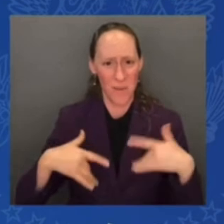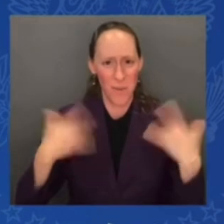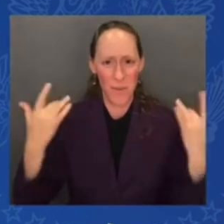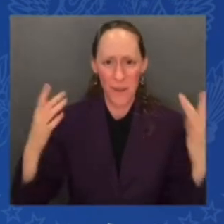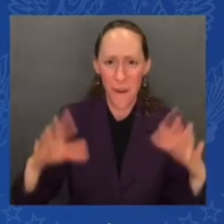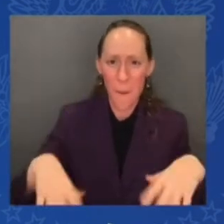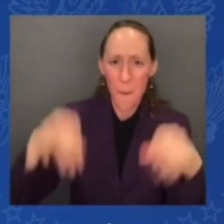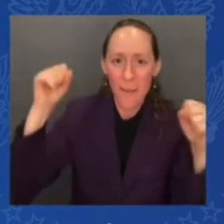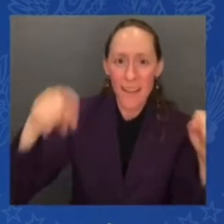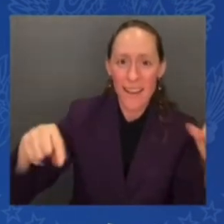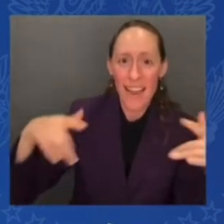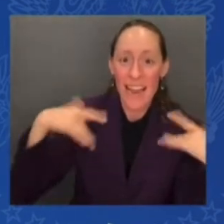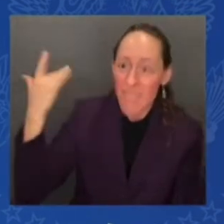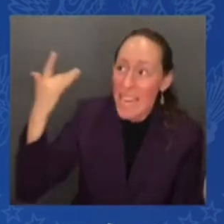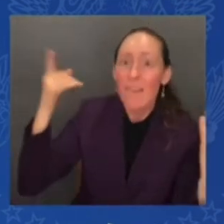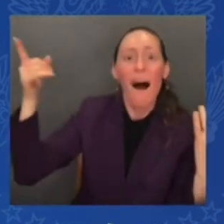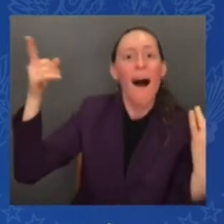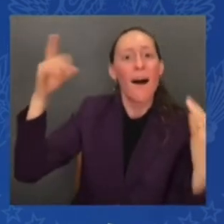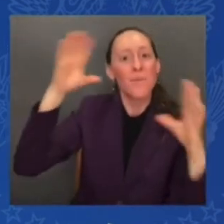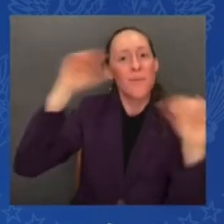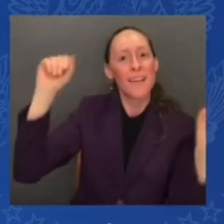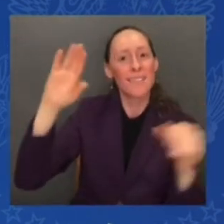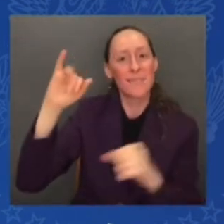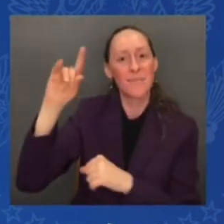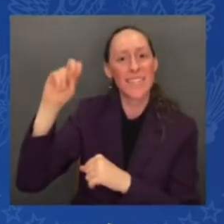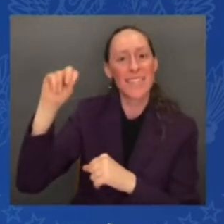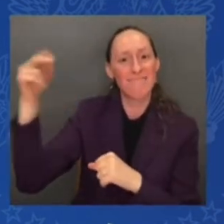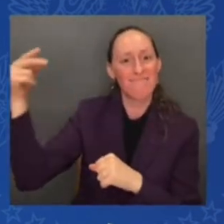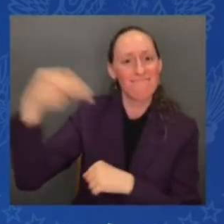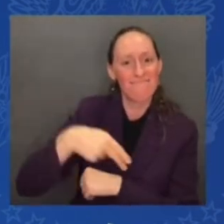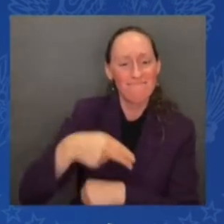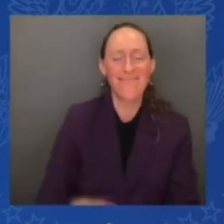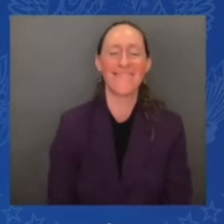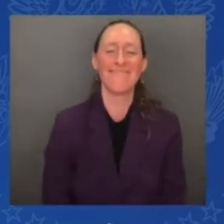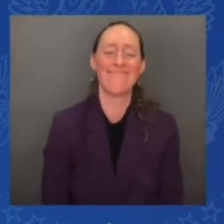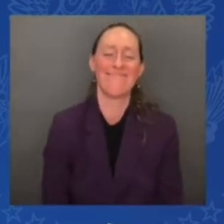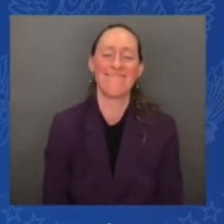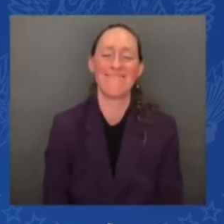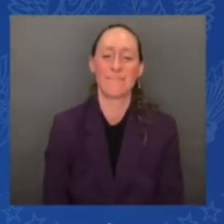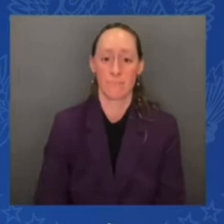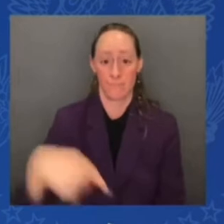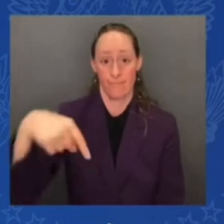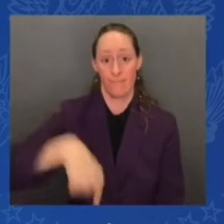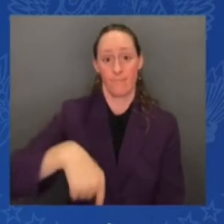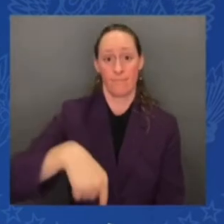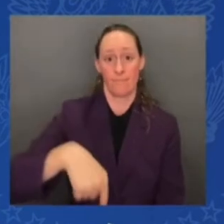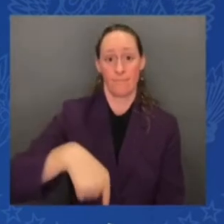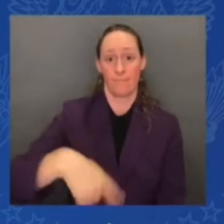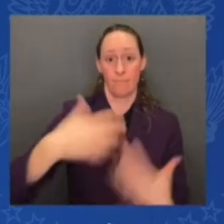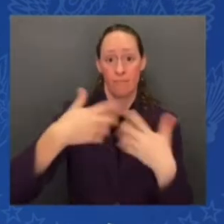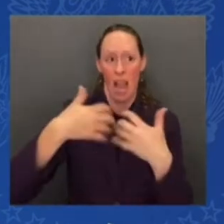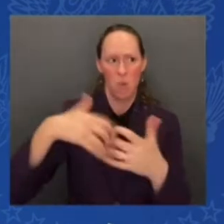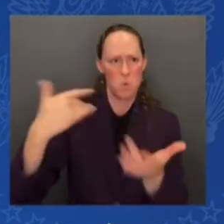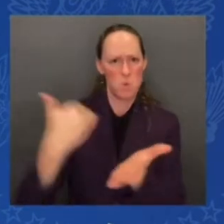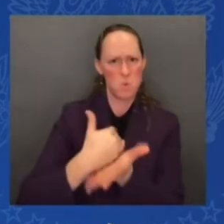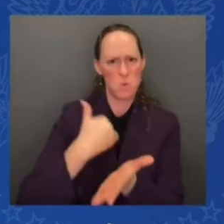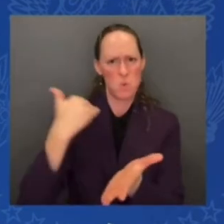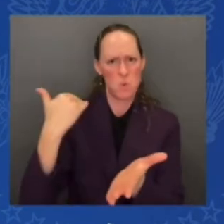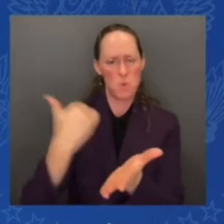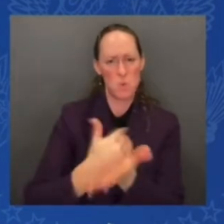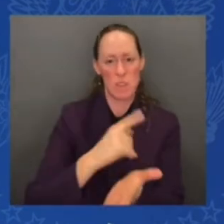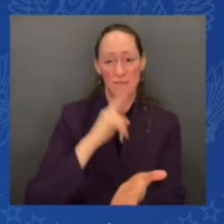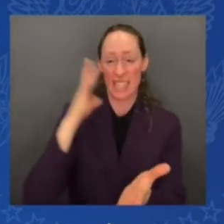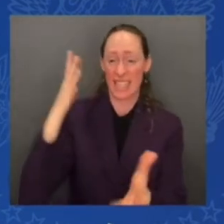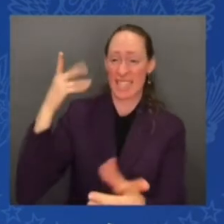demonstrates the expected long-term positive impact of the Inflation Reduction Act that is driving the transition to clean